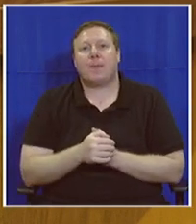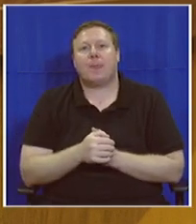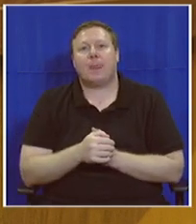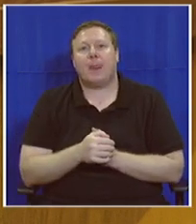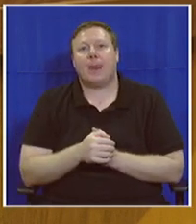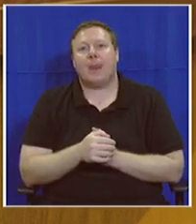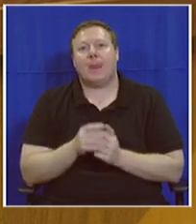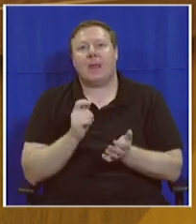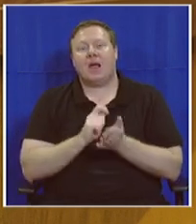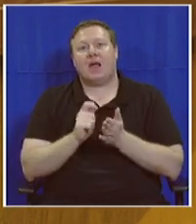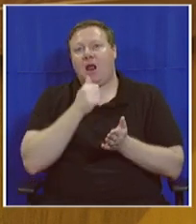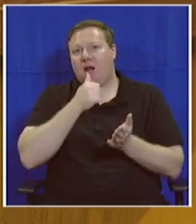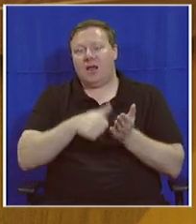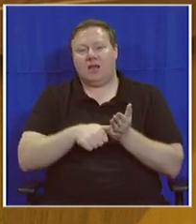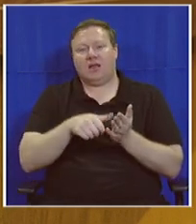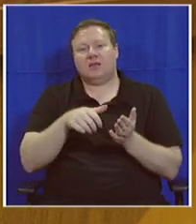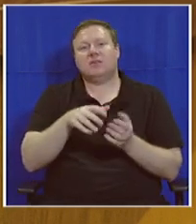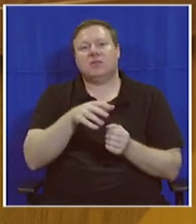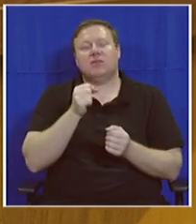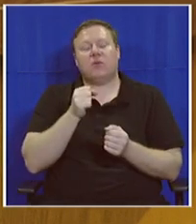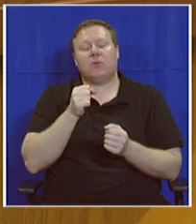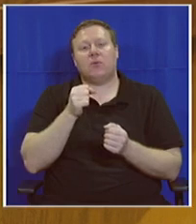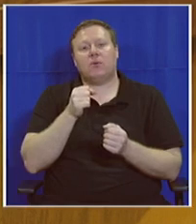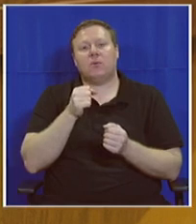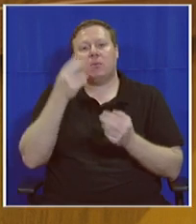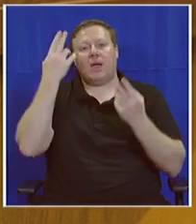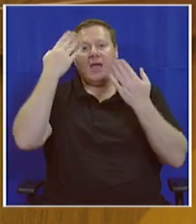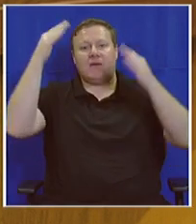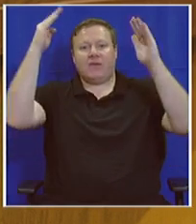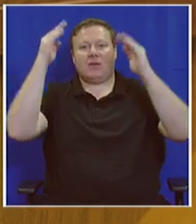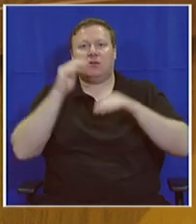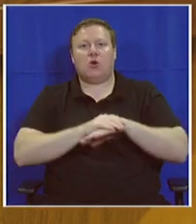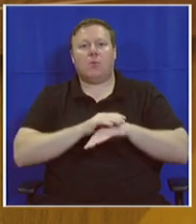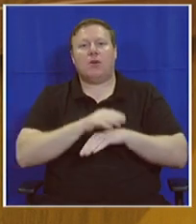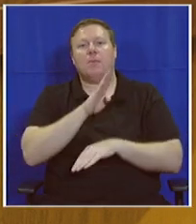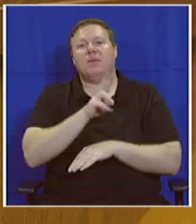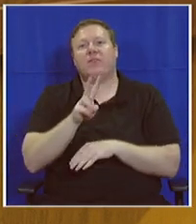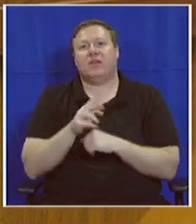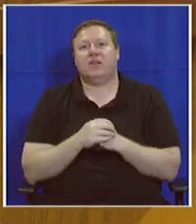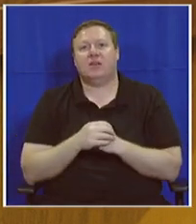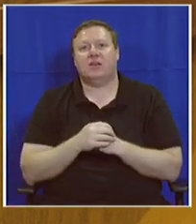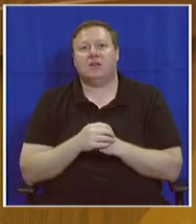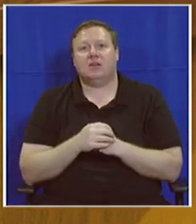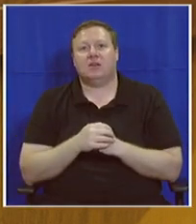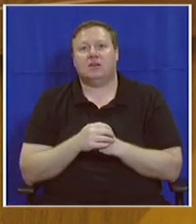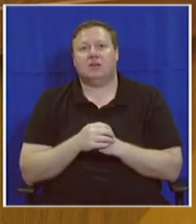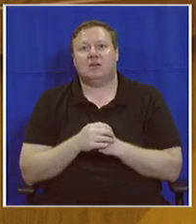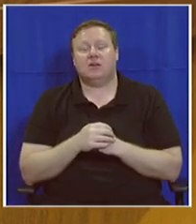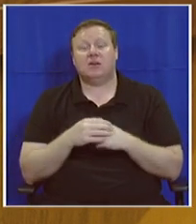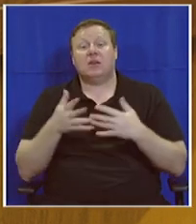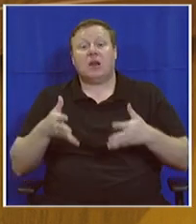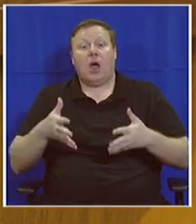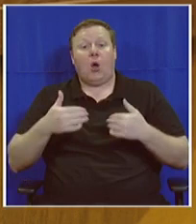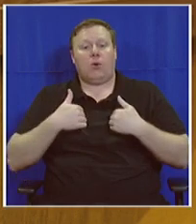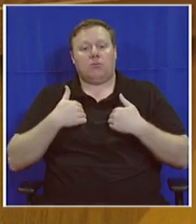heaven by Comrade BV. Right now, as I am in a better